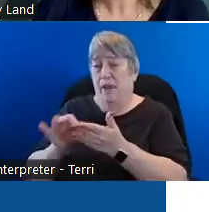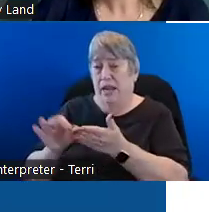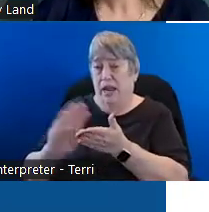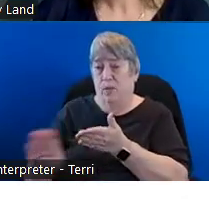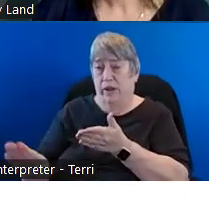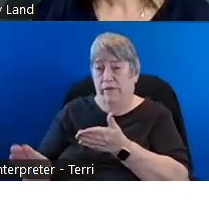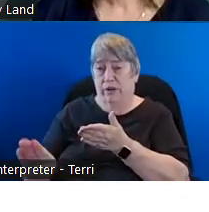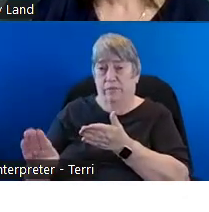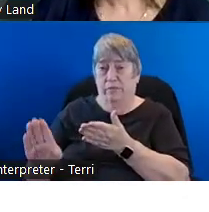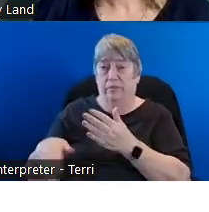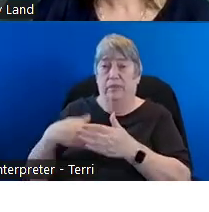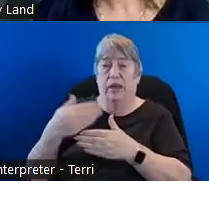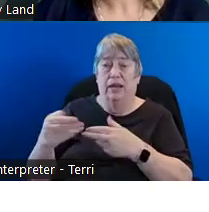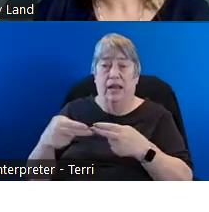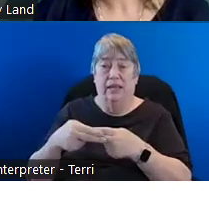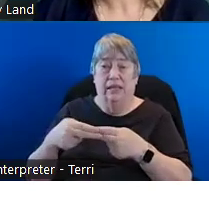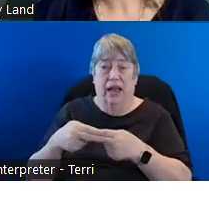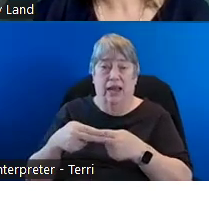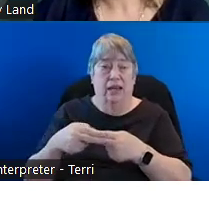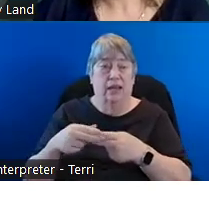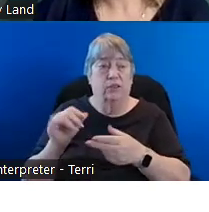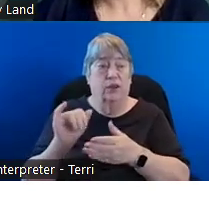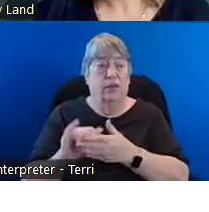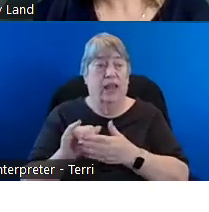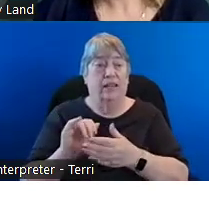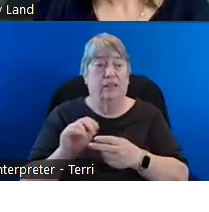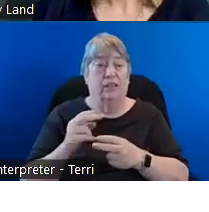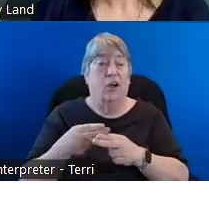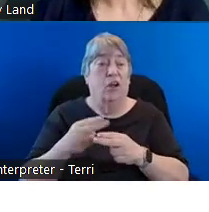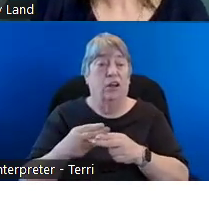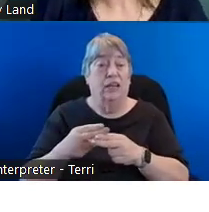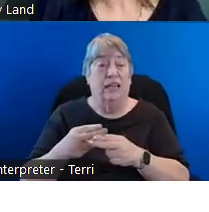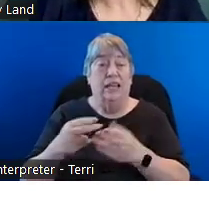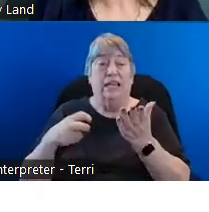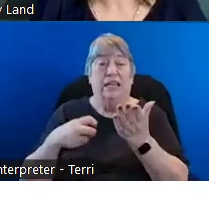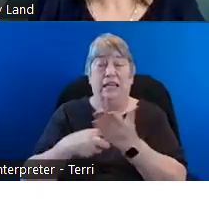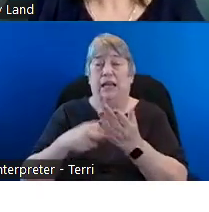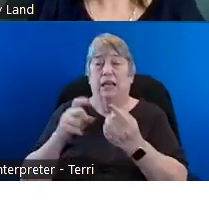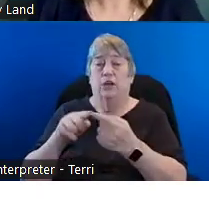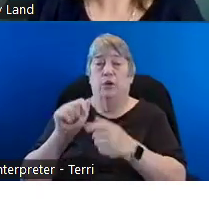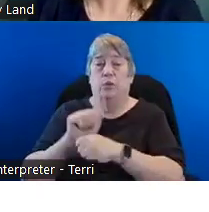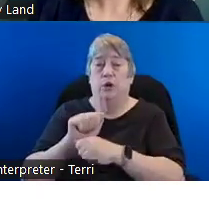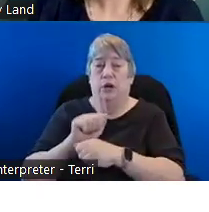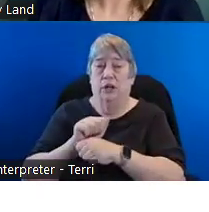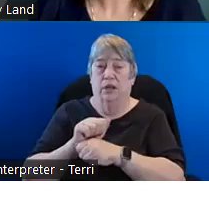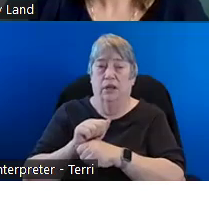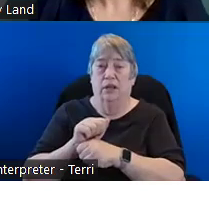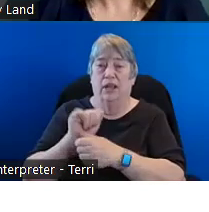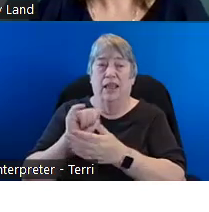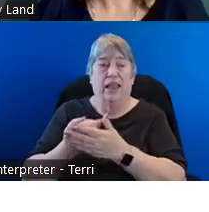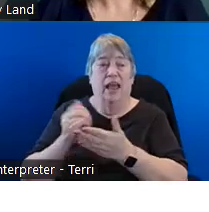slide. And so this would be our Ticket to Work program. And so Ticket to Work offers a